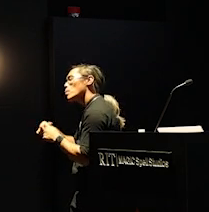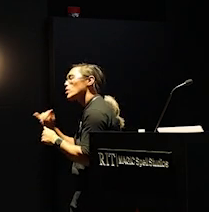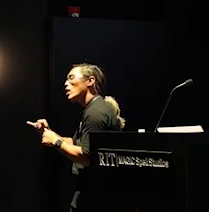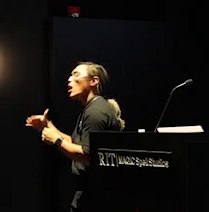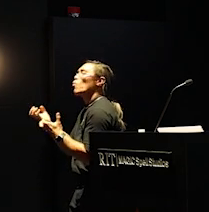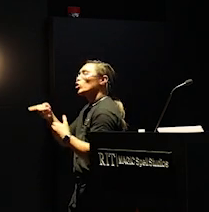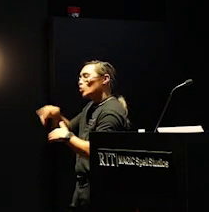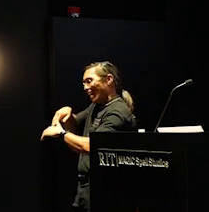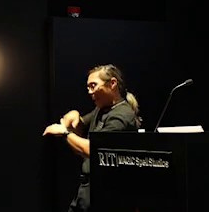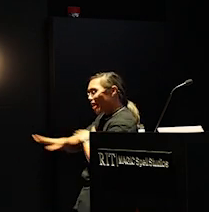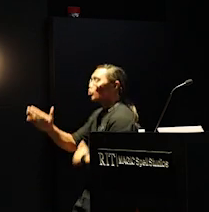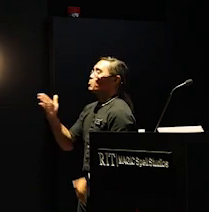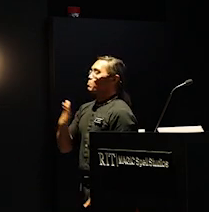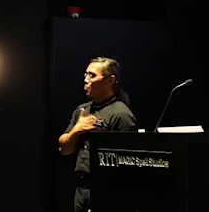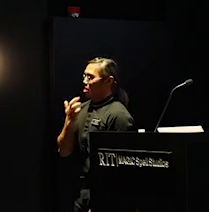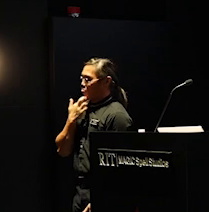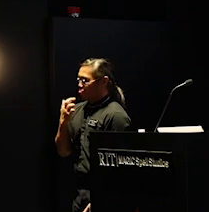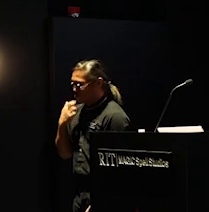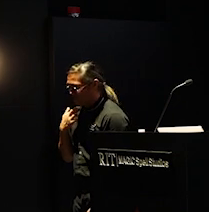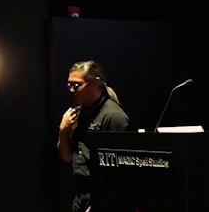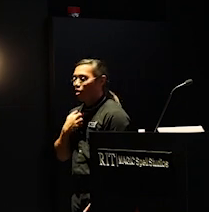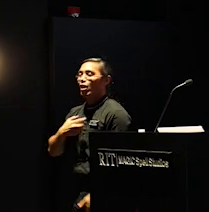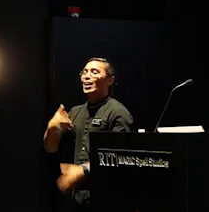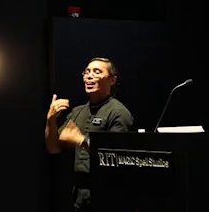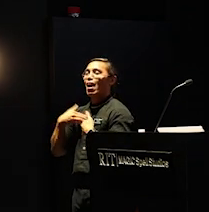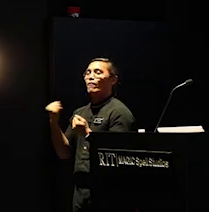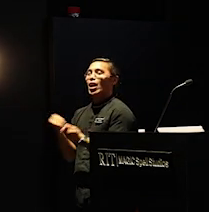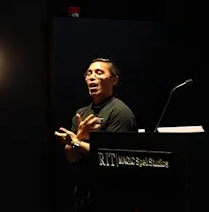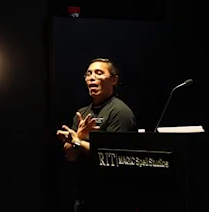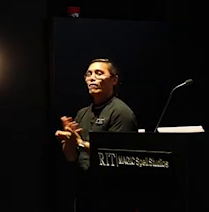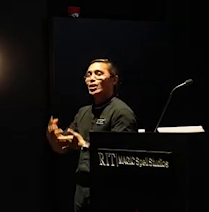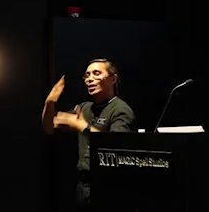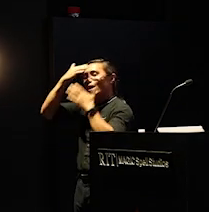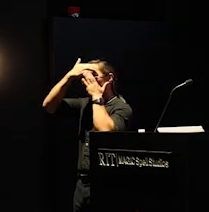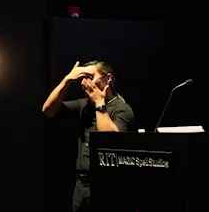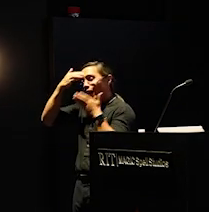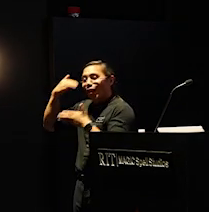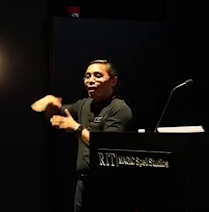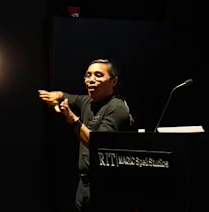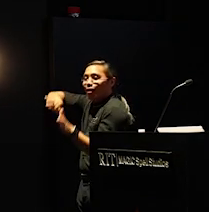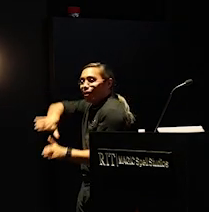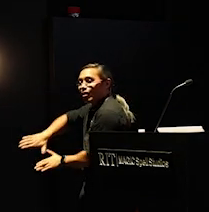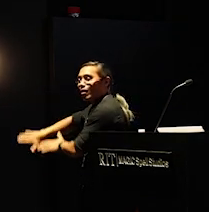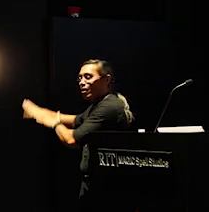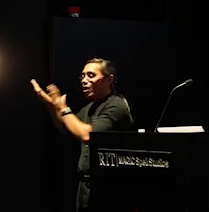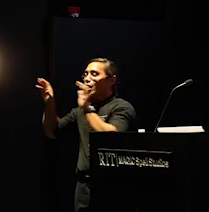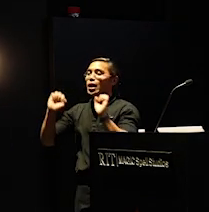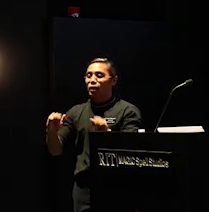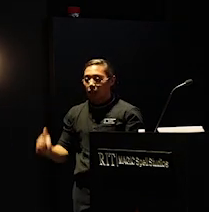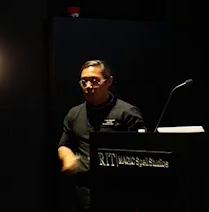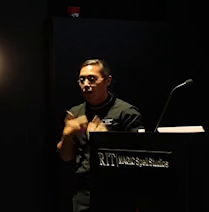away from the anxiety of having homework done or something like that, and you feel that place. And you don't feel like the rain and